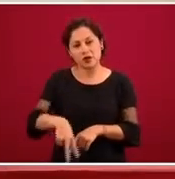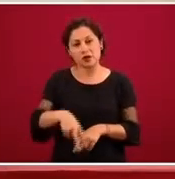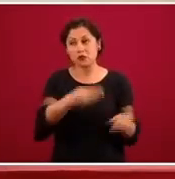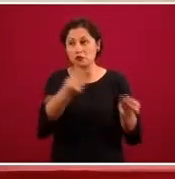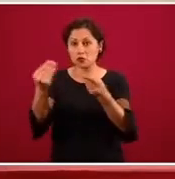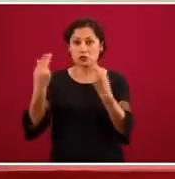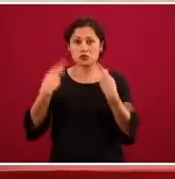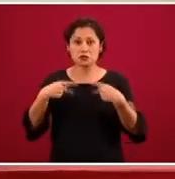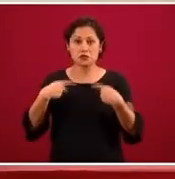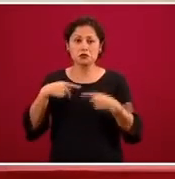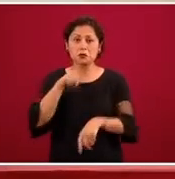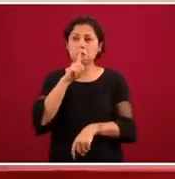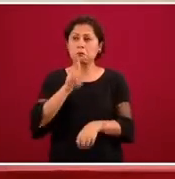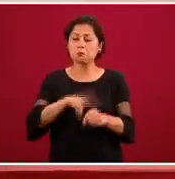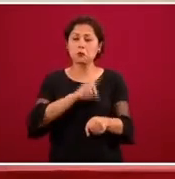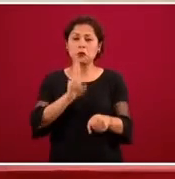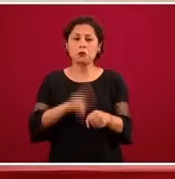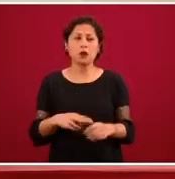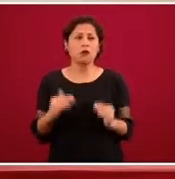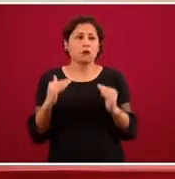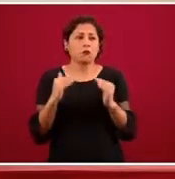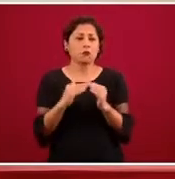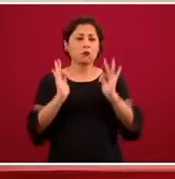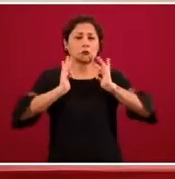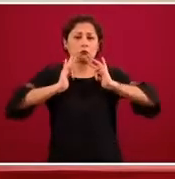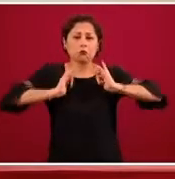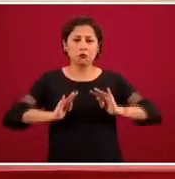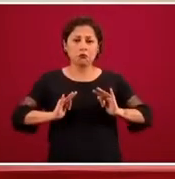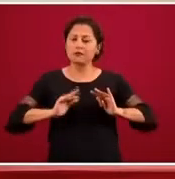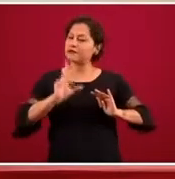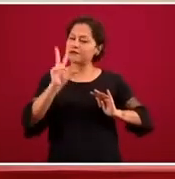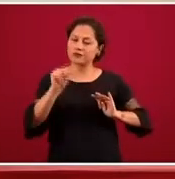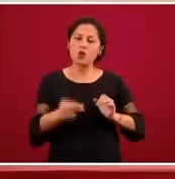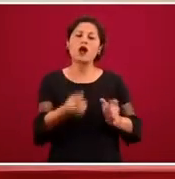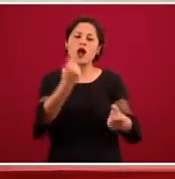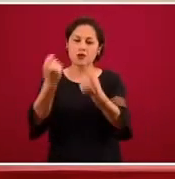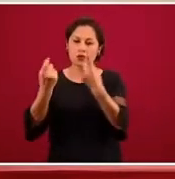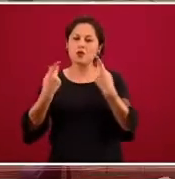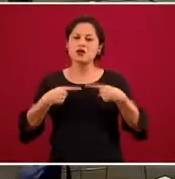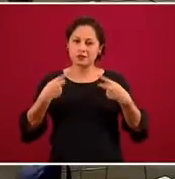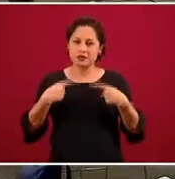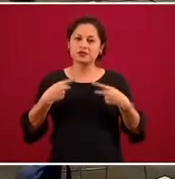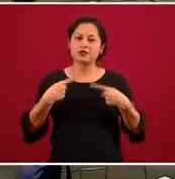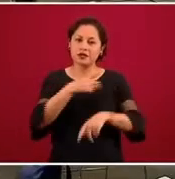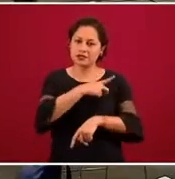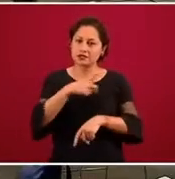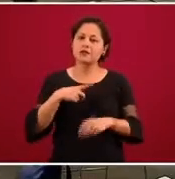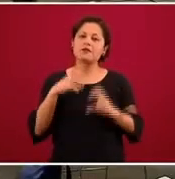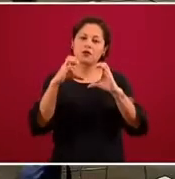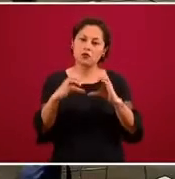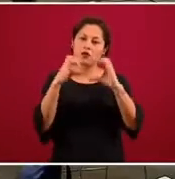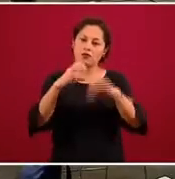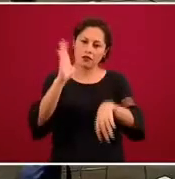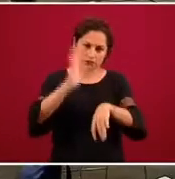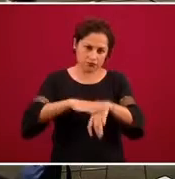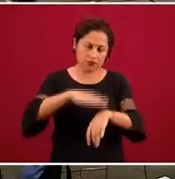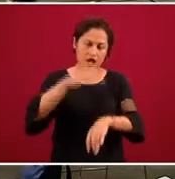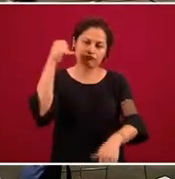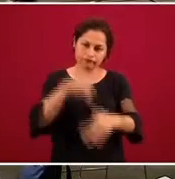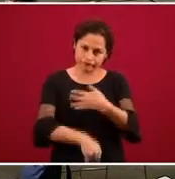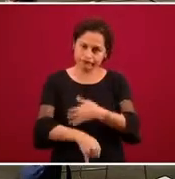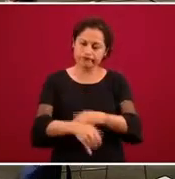cases. Let's remember that not all of us live under the same circumstances, and there are some people in some populations who